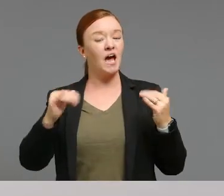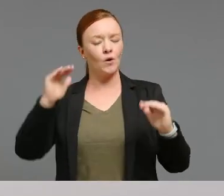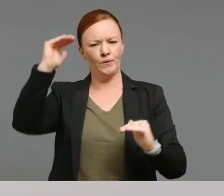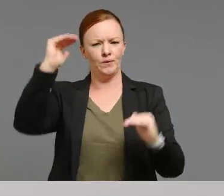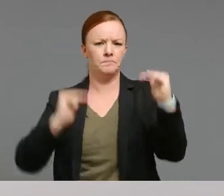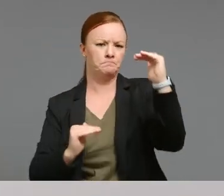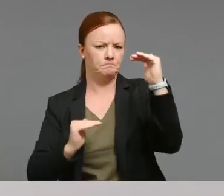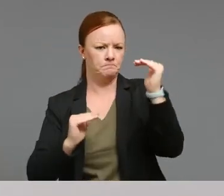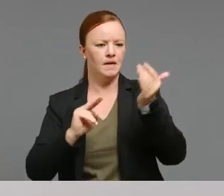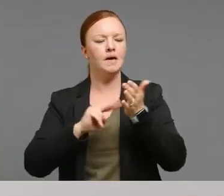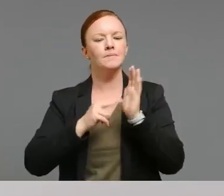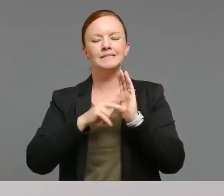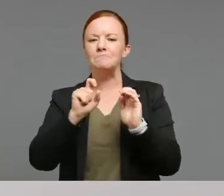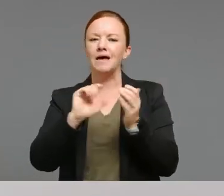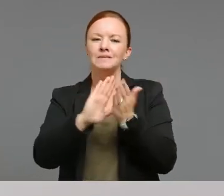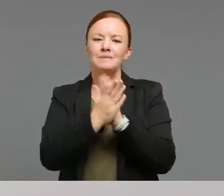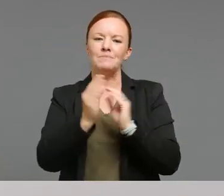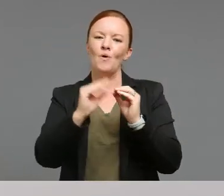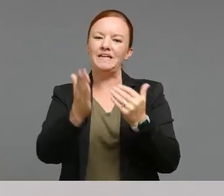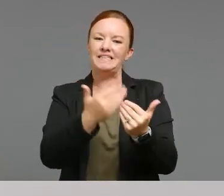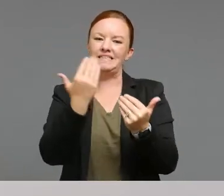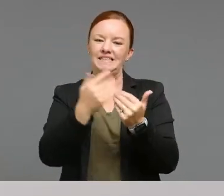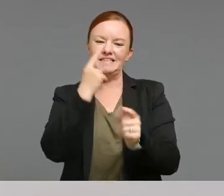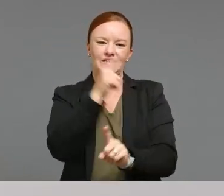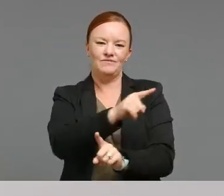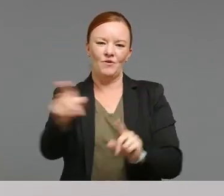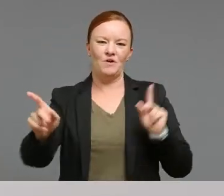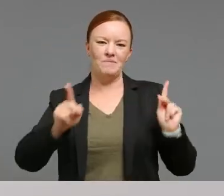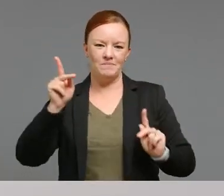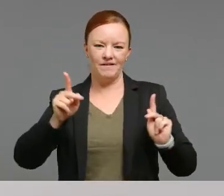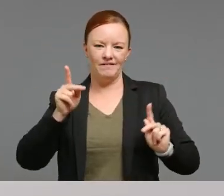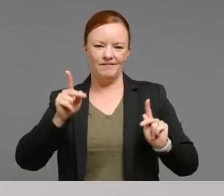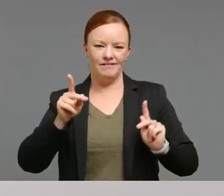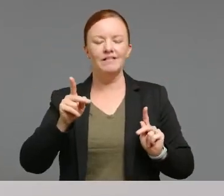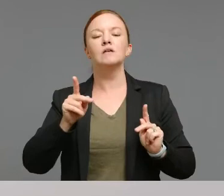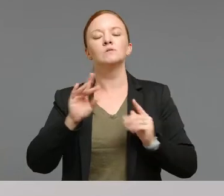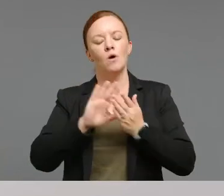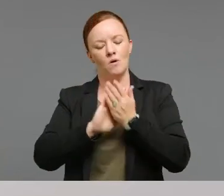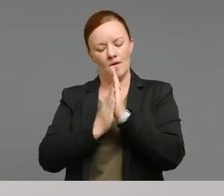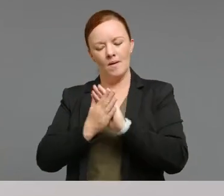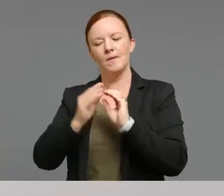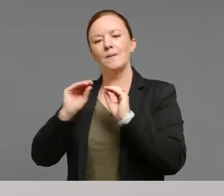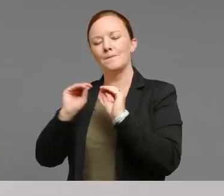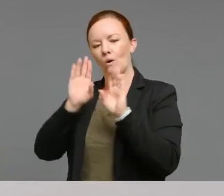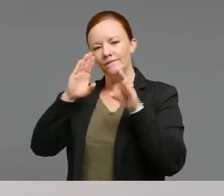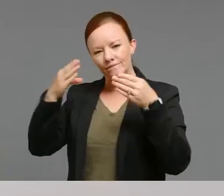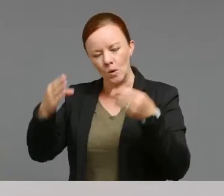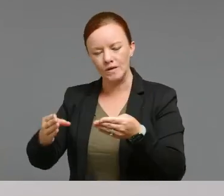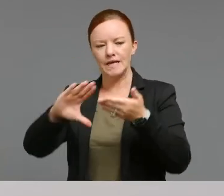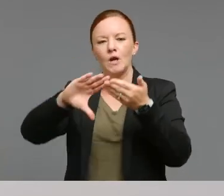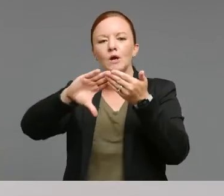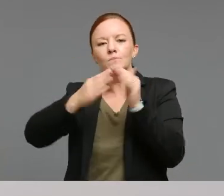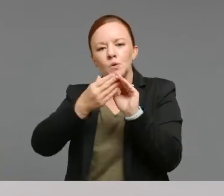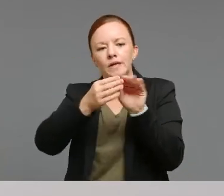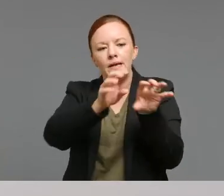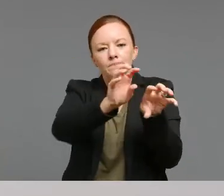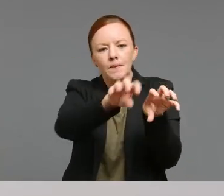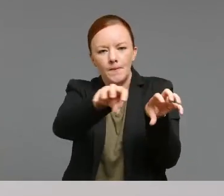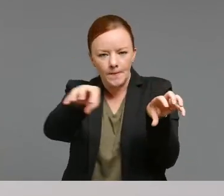at starting to transition into more of those community-based pods. On Thursday, we